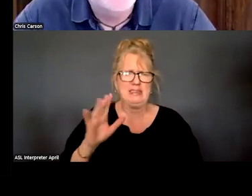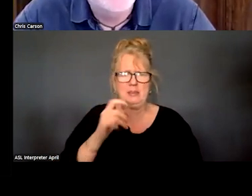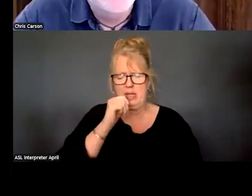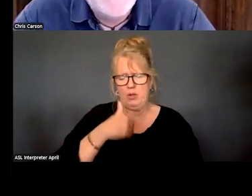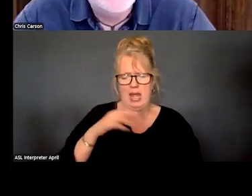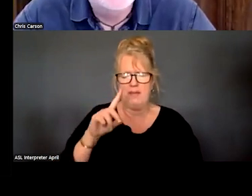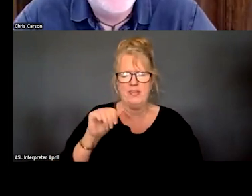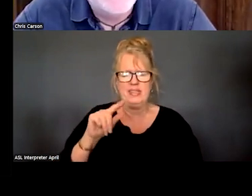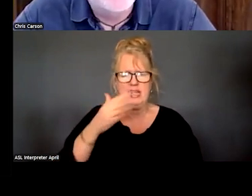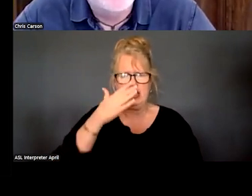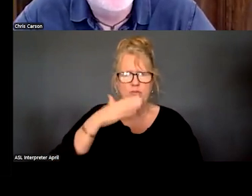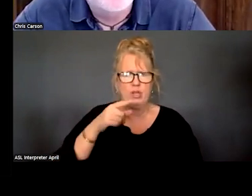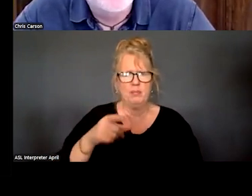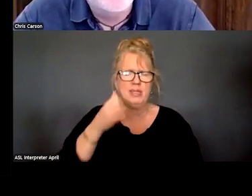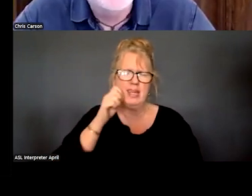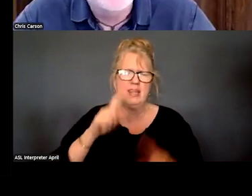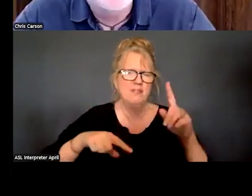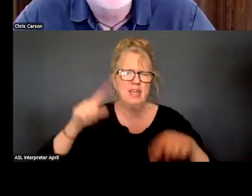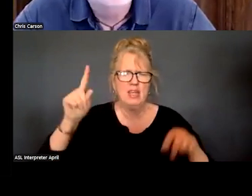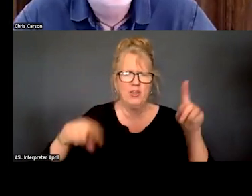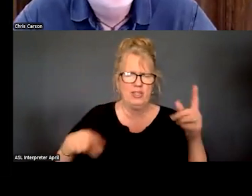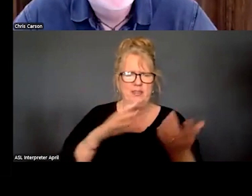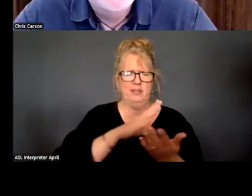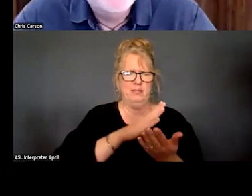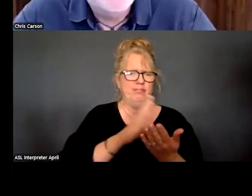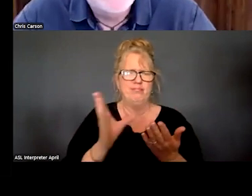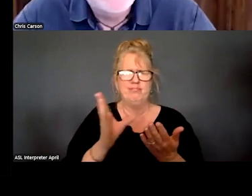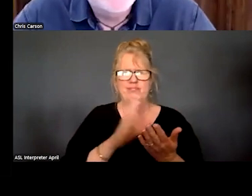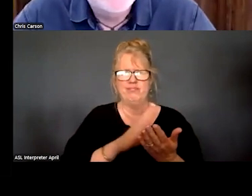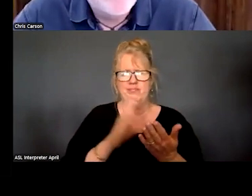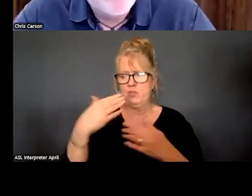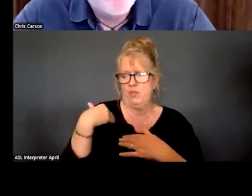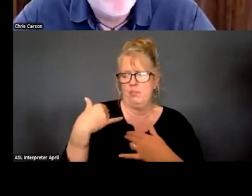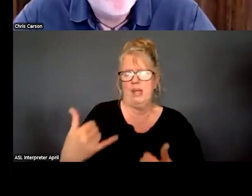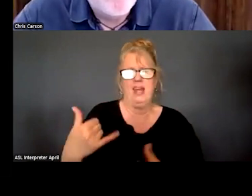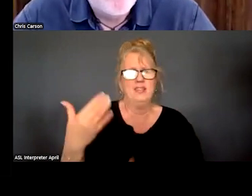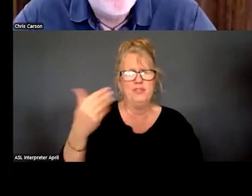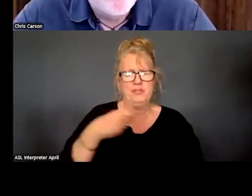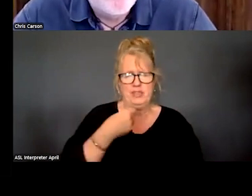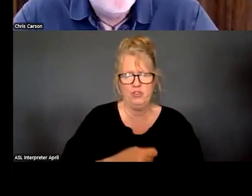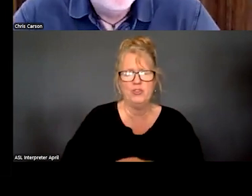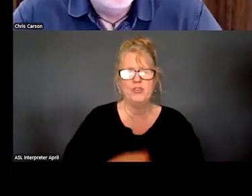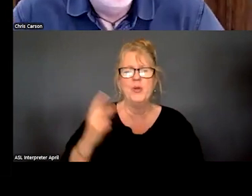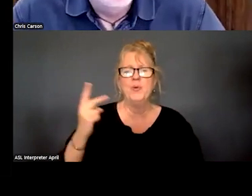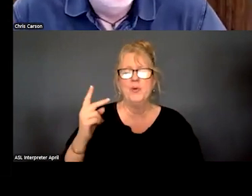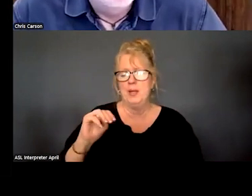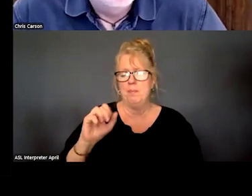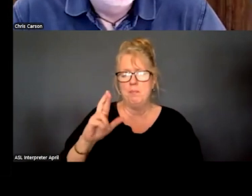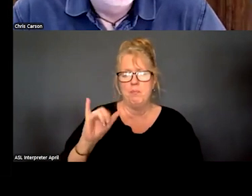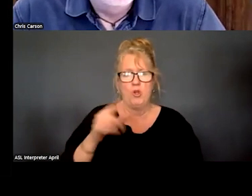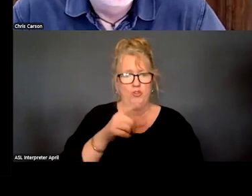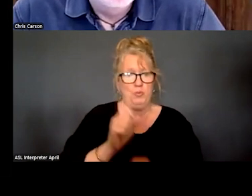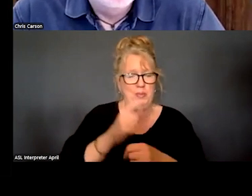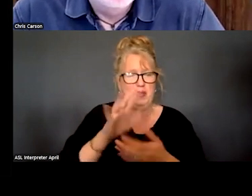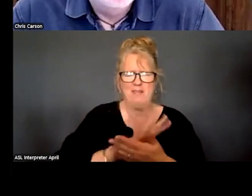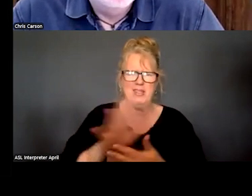front of me, and it has varied over the course of 15 years. When Margie and I made that video together back